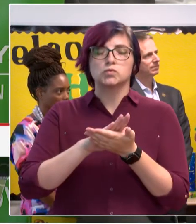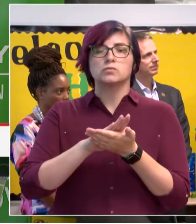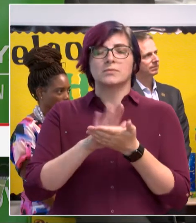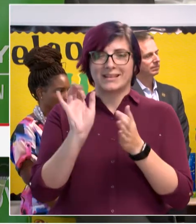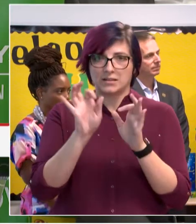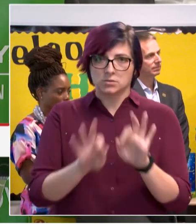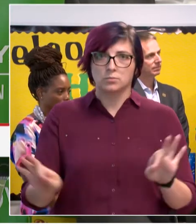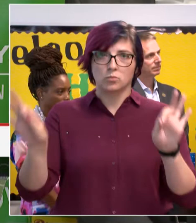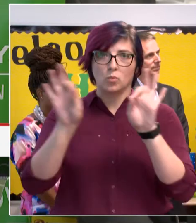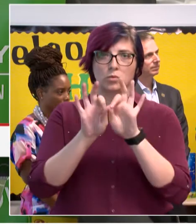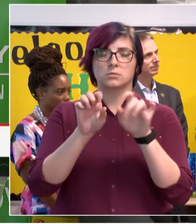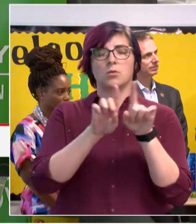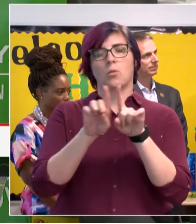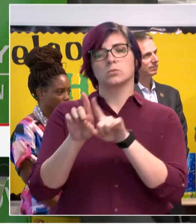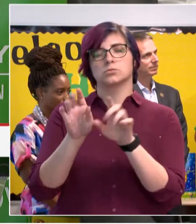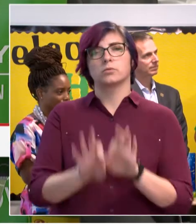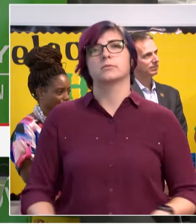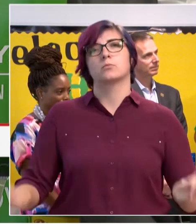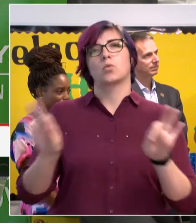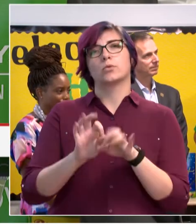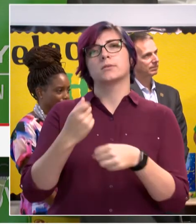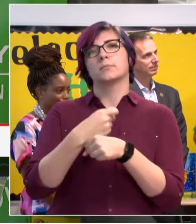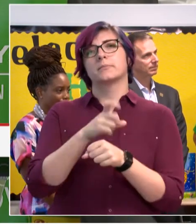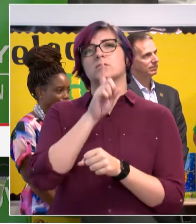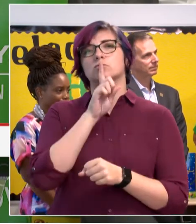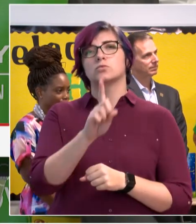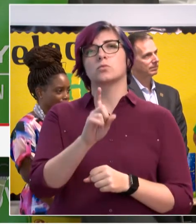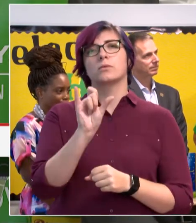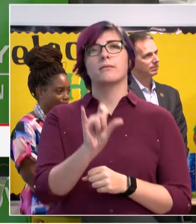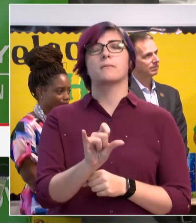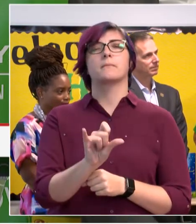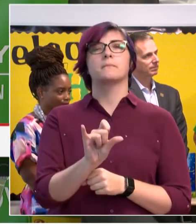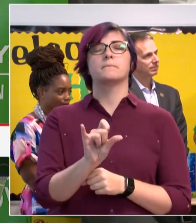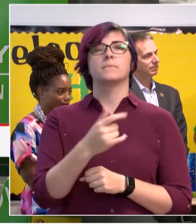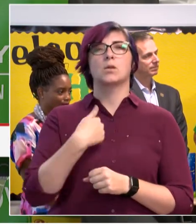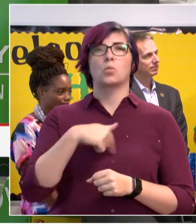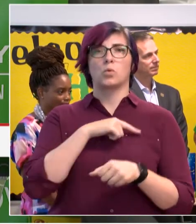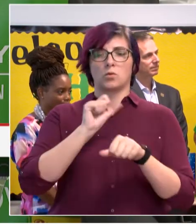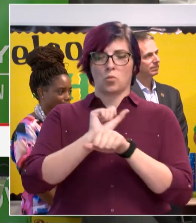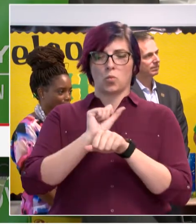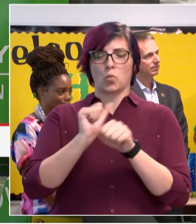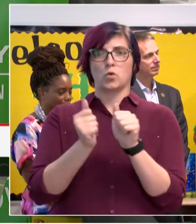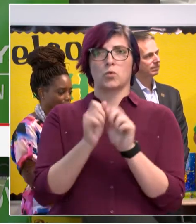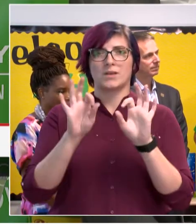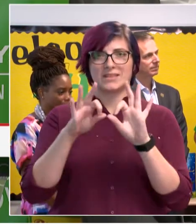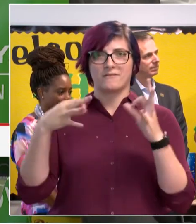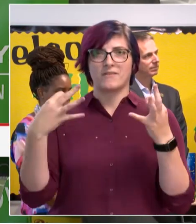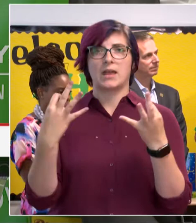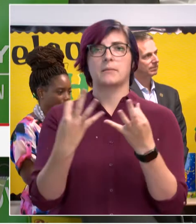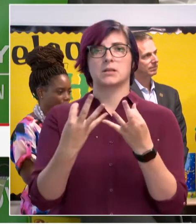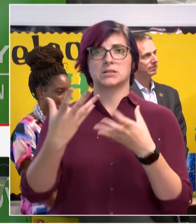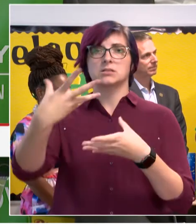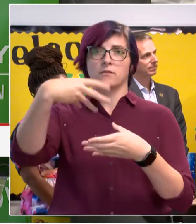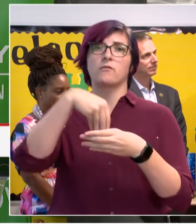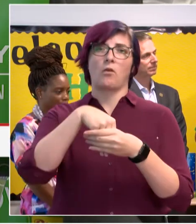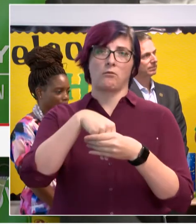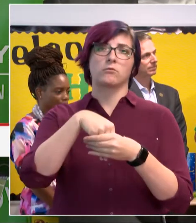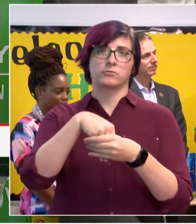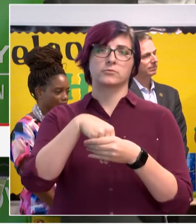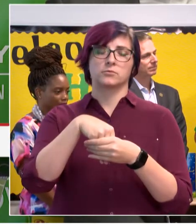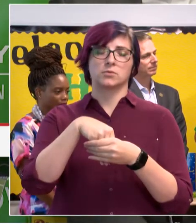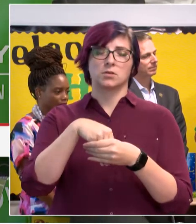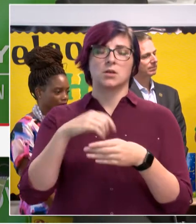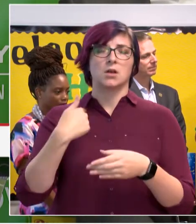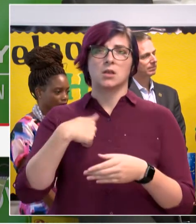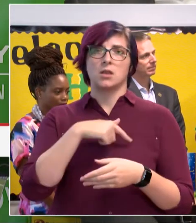it's also going to be important to make sure that we work with the families involved, that we